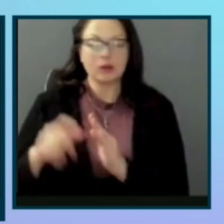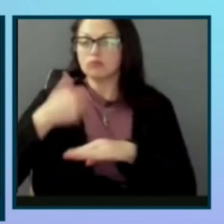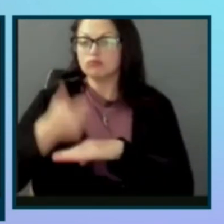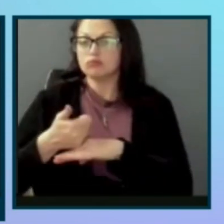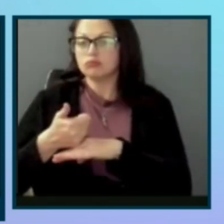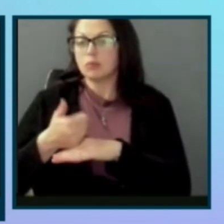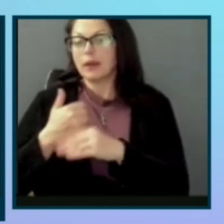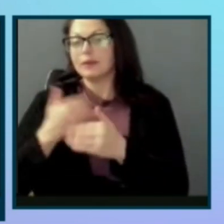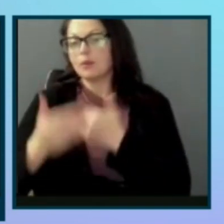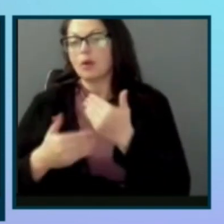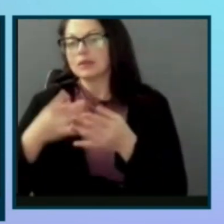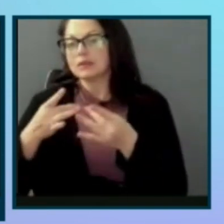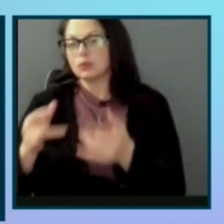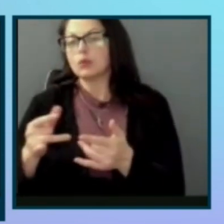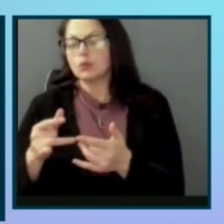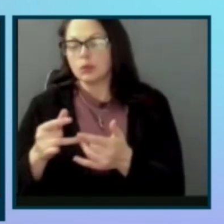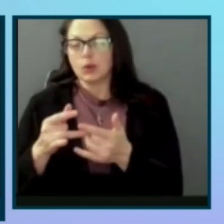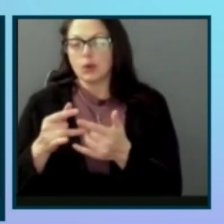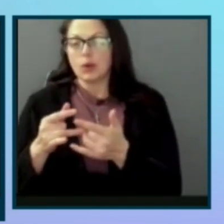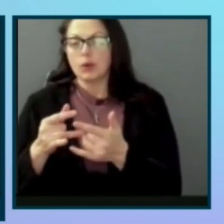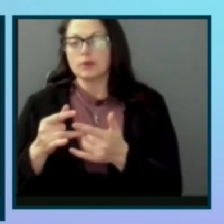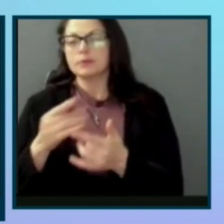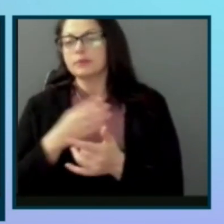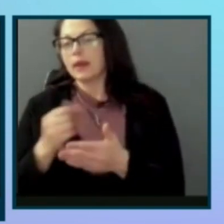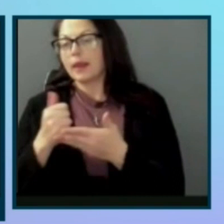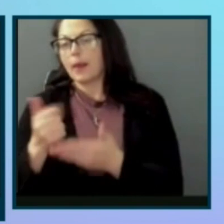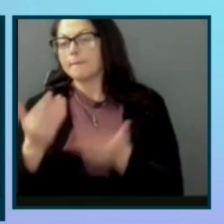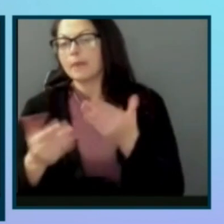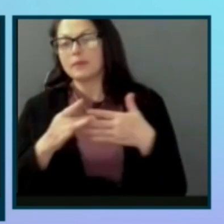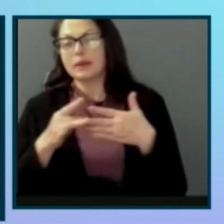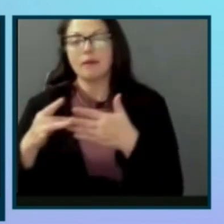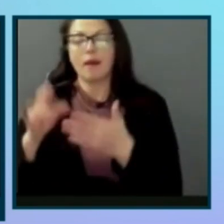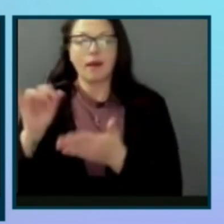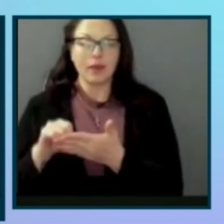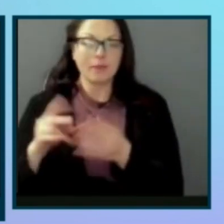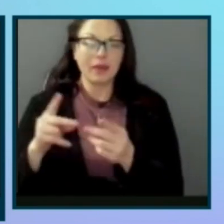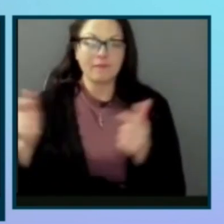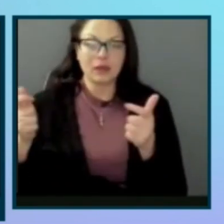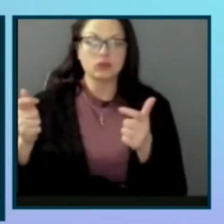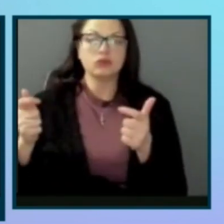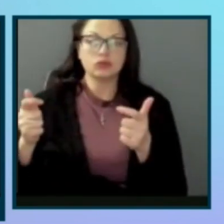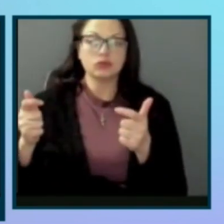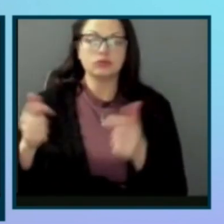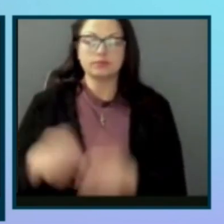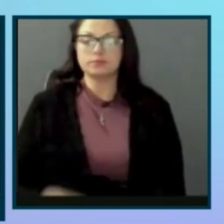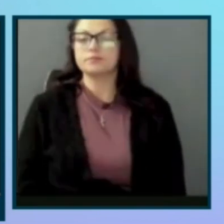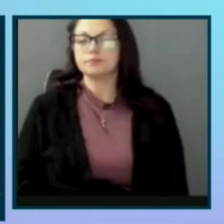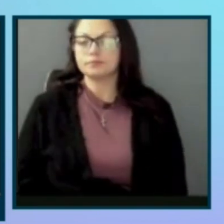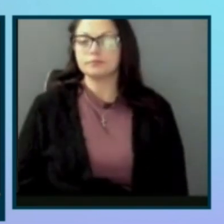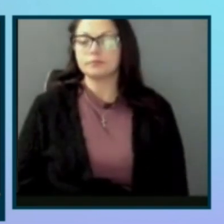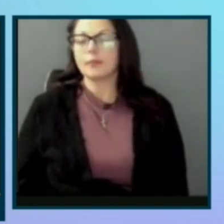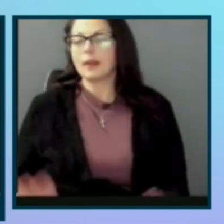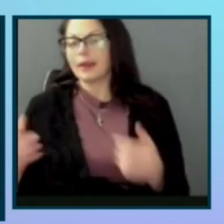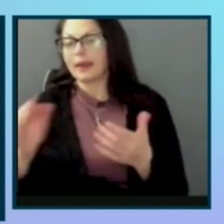bit smoother, right? As opposed, and help maybe guide that make it a little faster to put these things together, as opposed